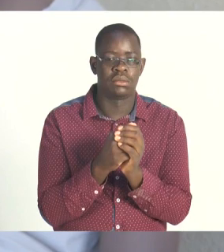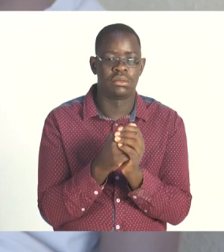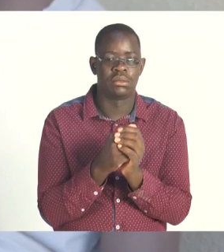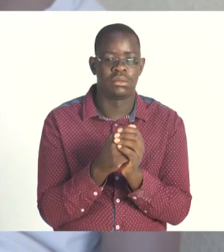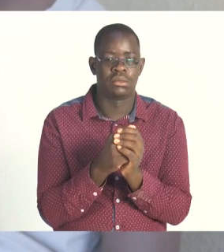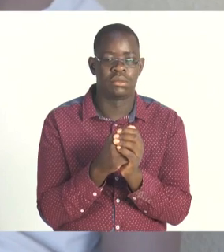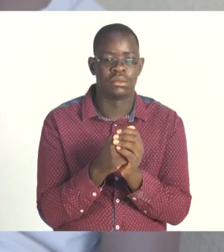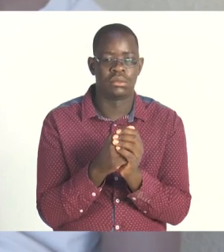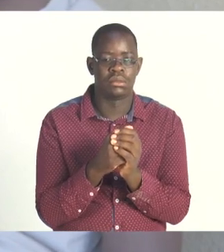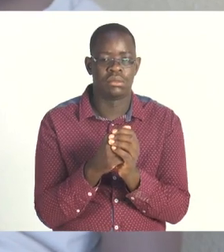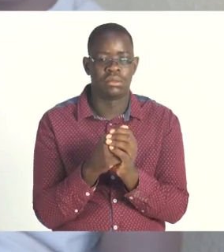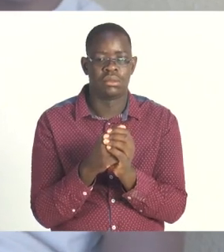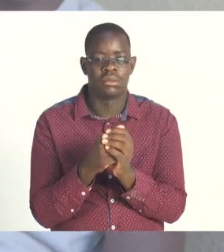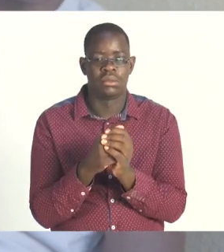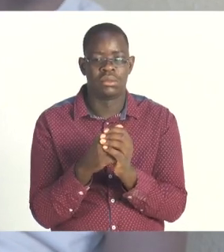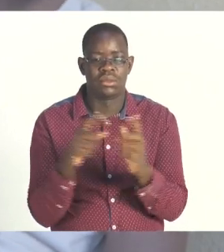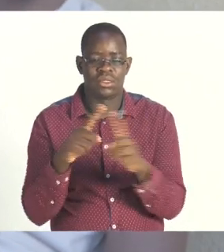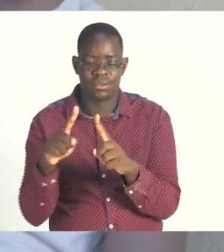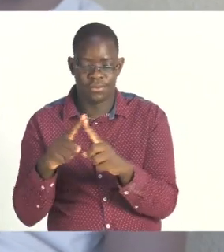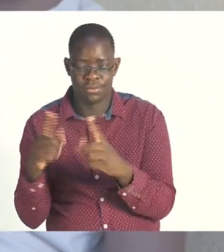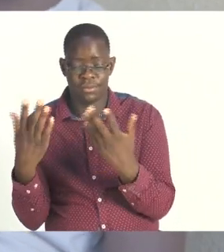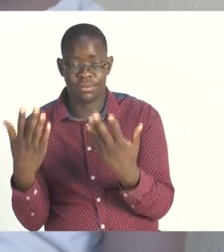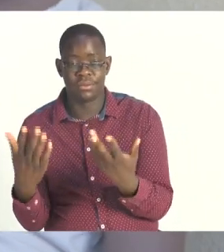completely different from what I had thought, okay?